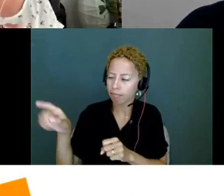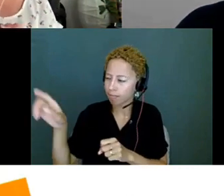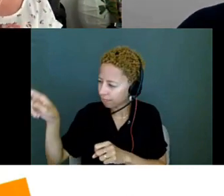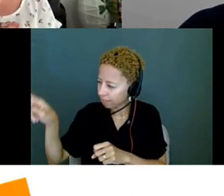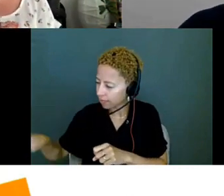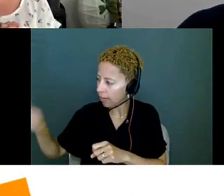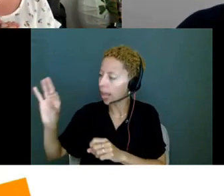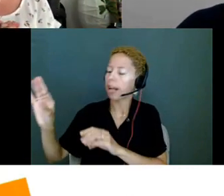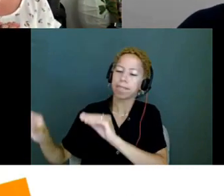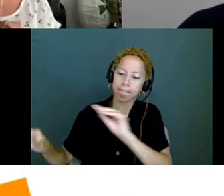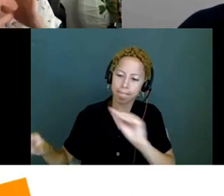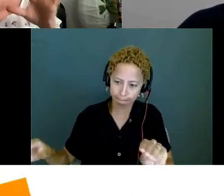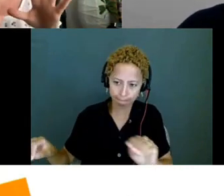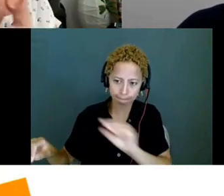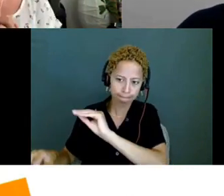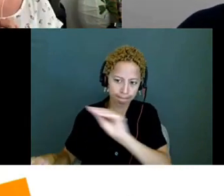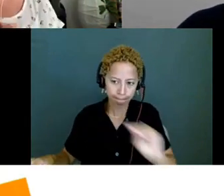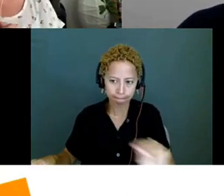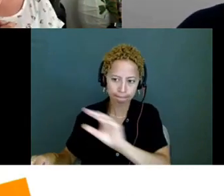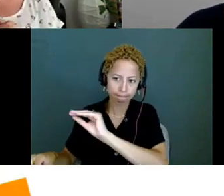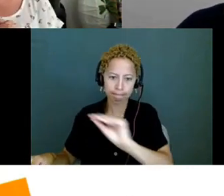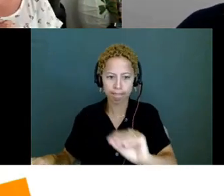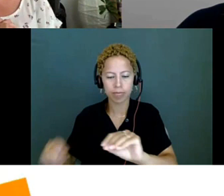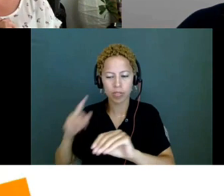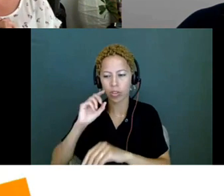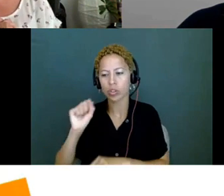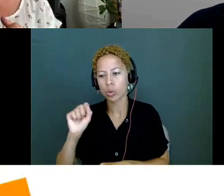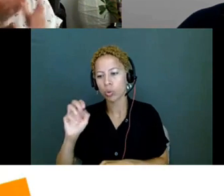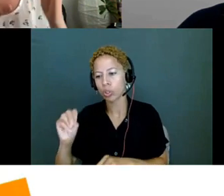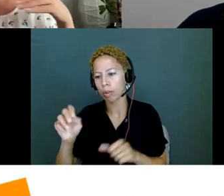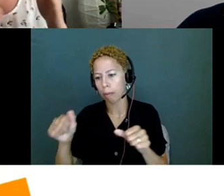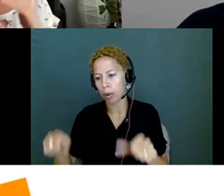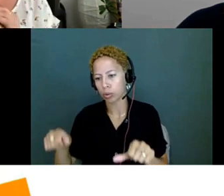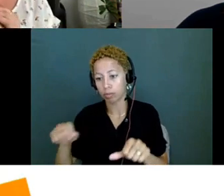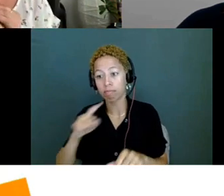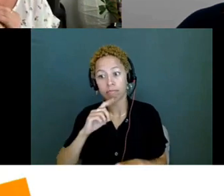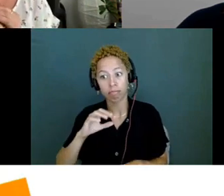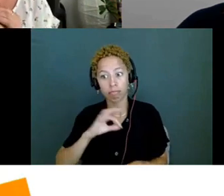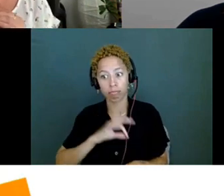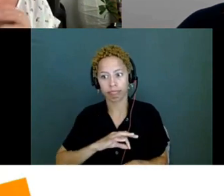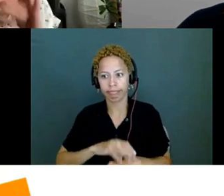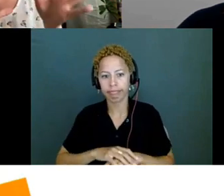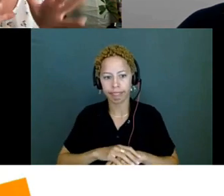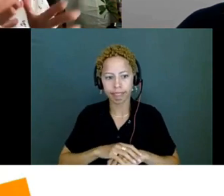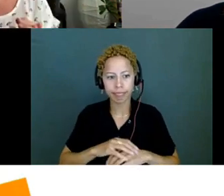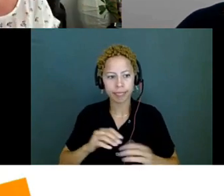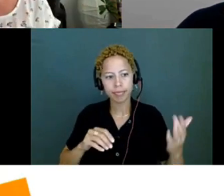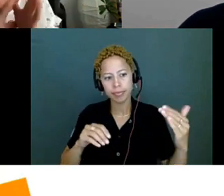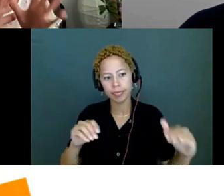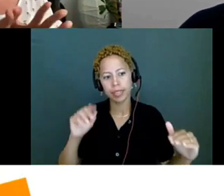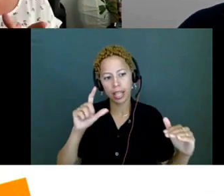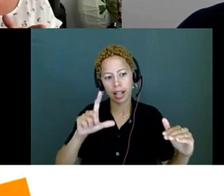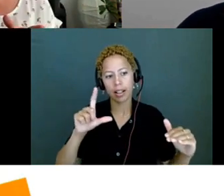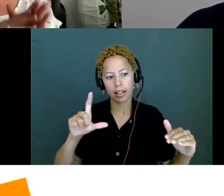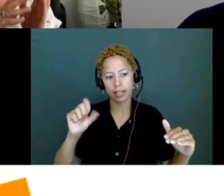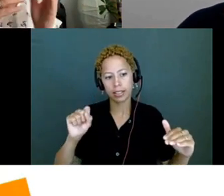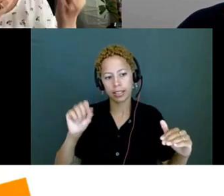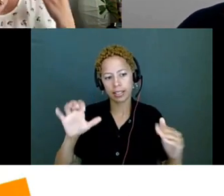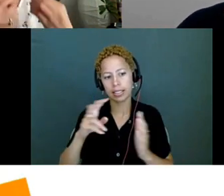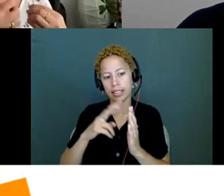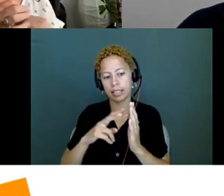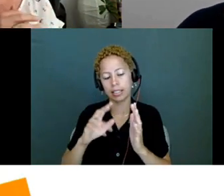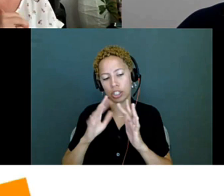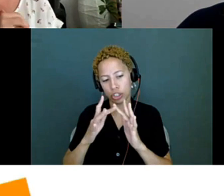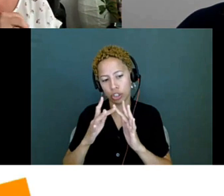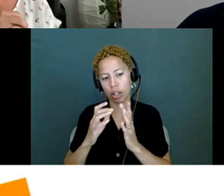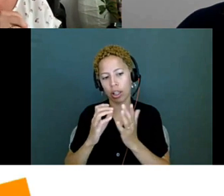you're creating social media posts. So fantastic tool for that. And the last 2 resources, so LSC digital curriculum and then